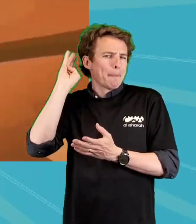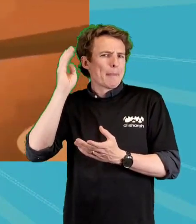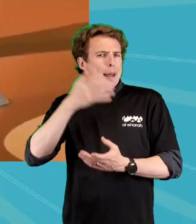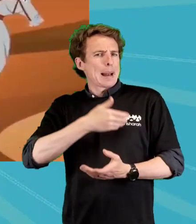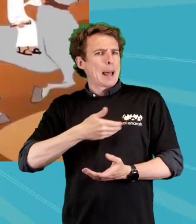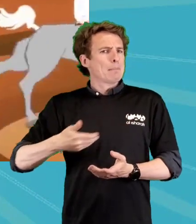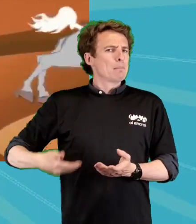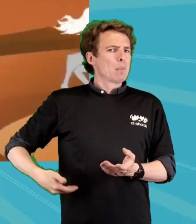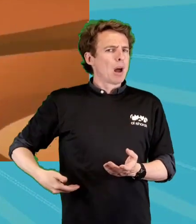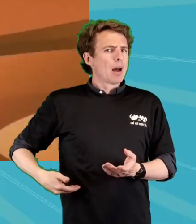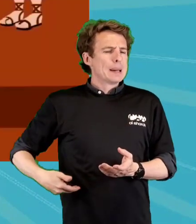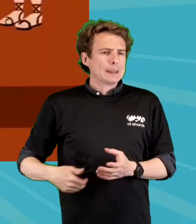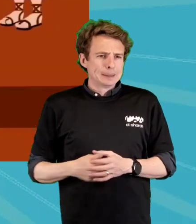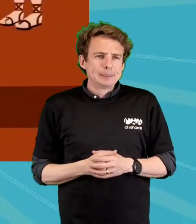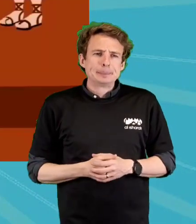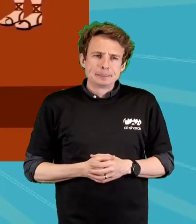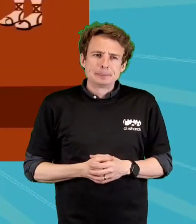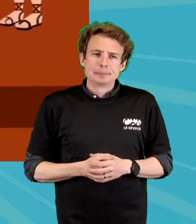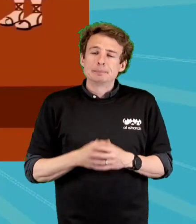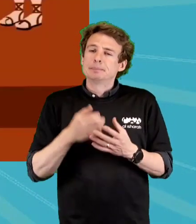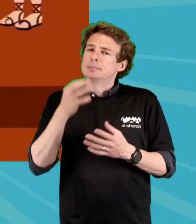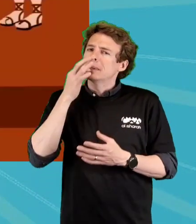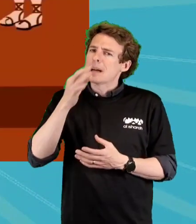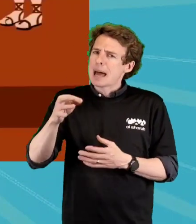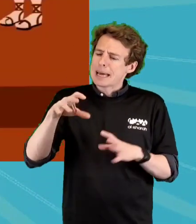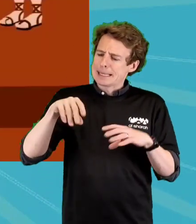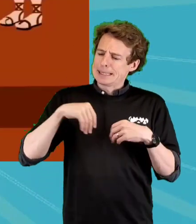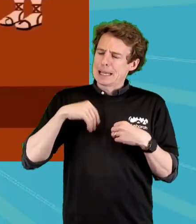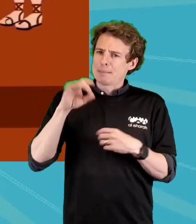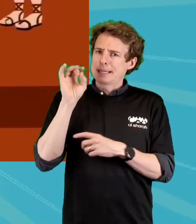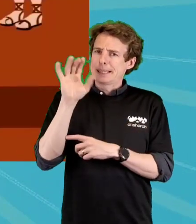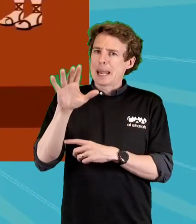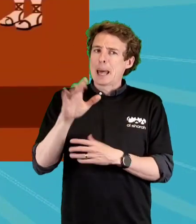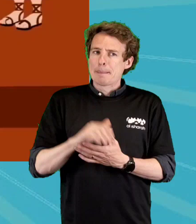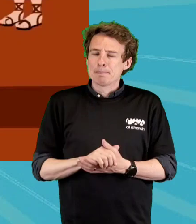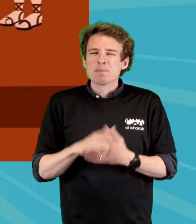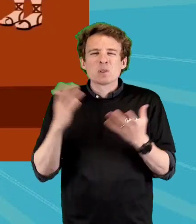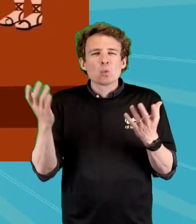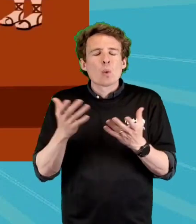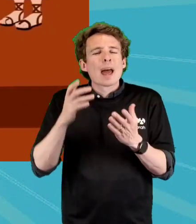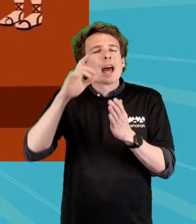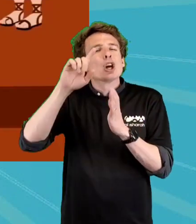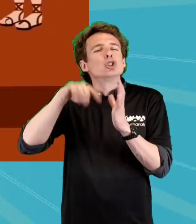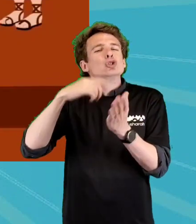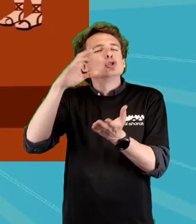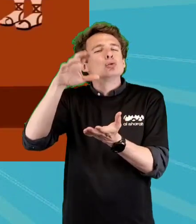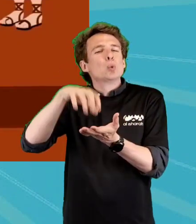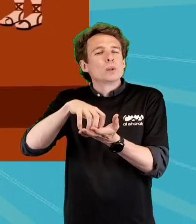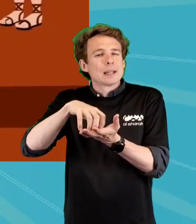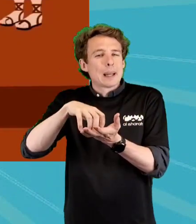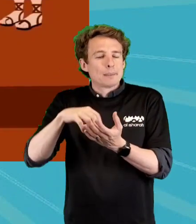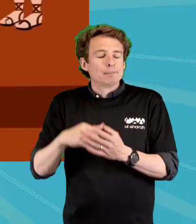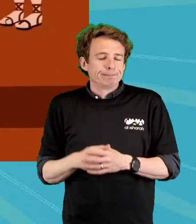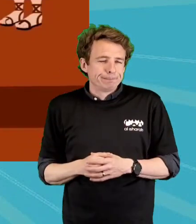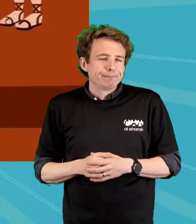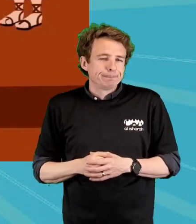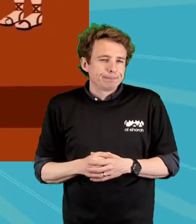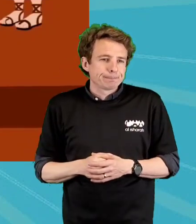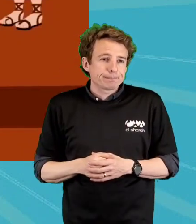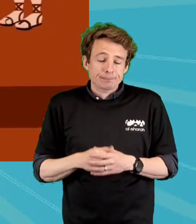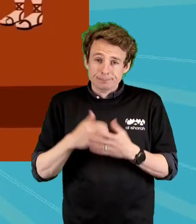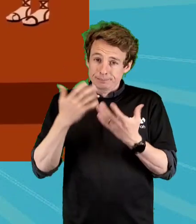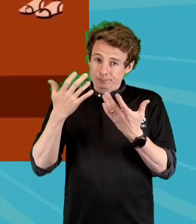through the ruler of Basra to accept Islam. At that time, he was in